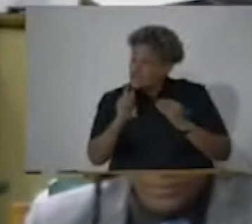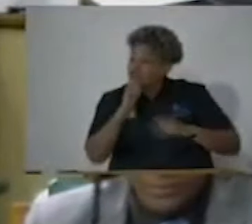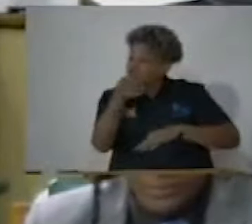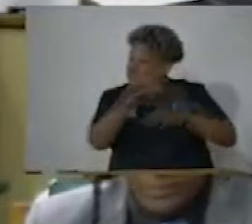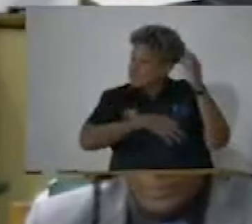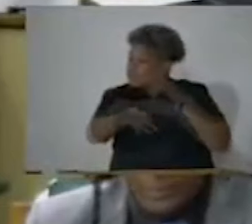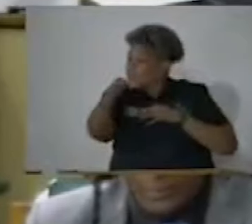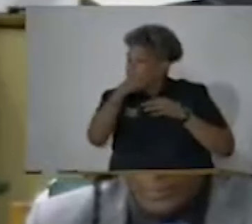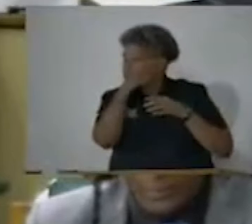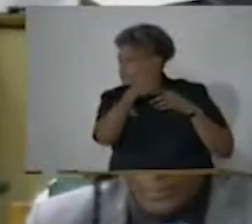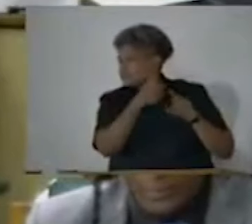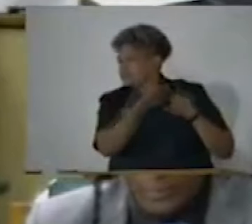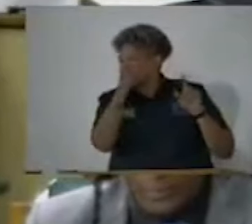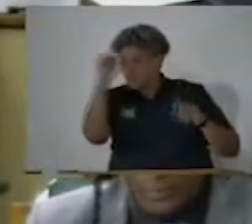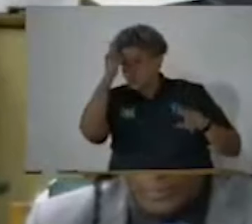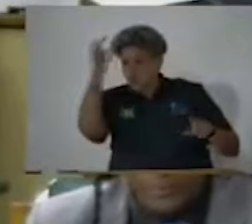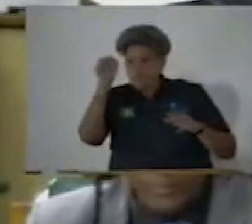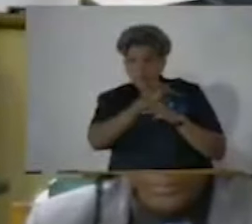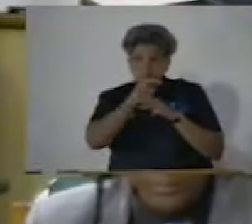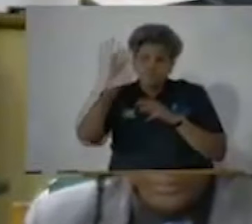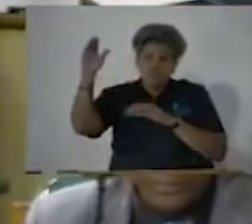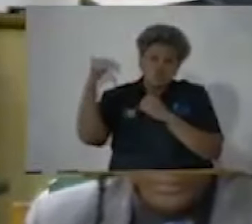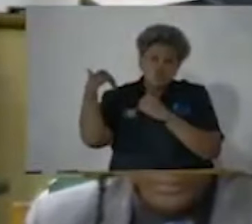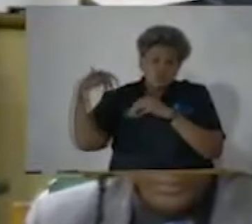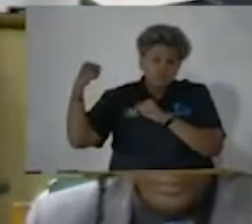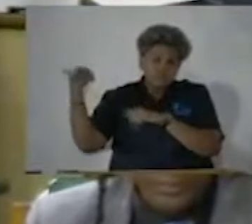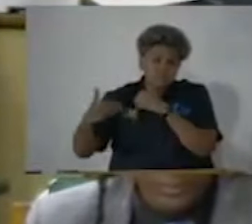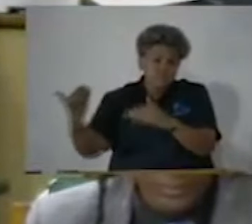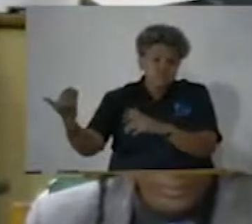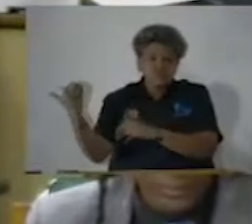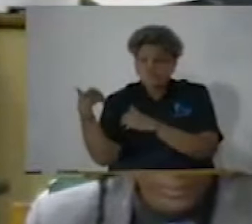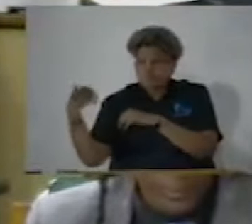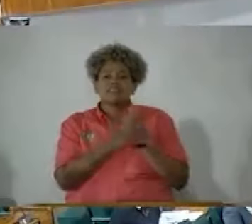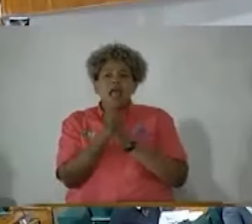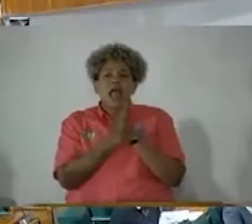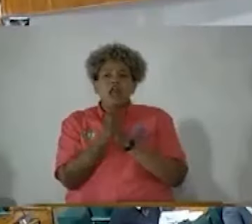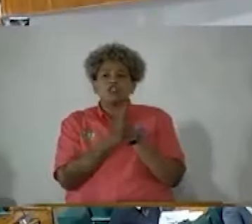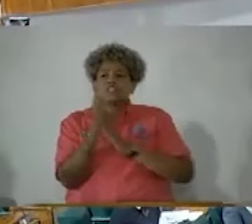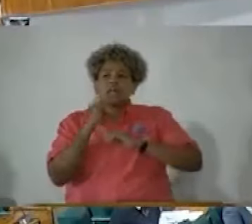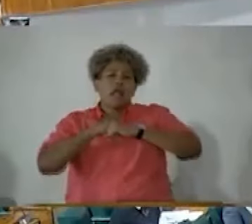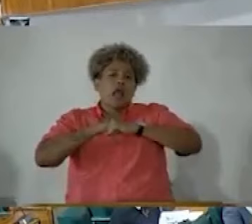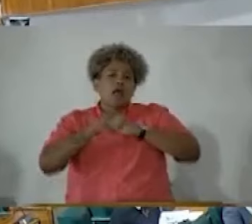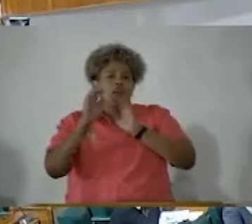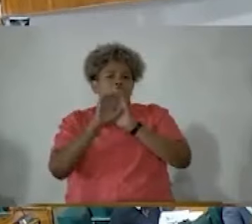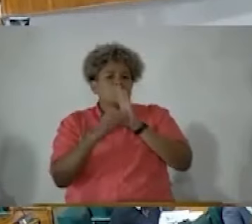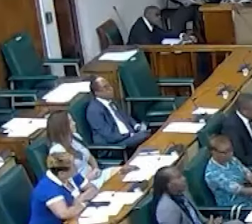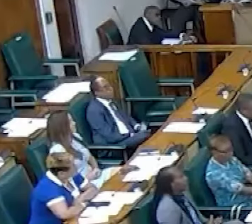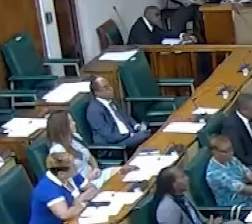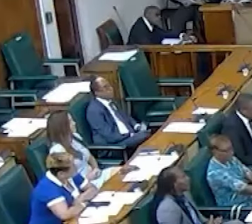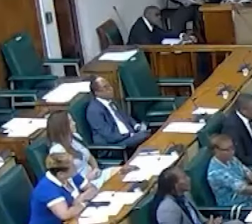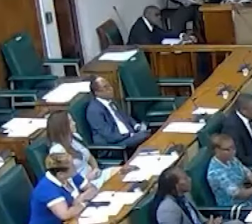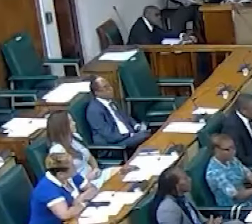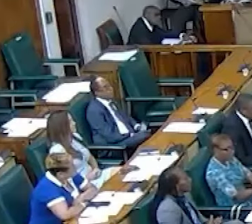replace the government ministries that have the line task to do so. The government refrained from releasing